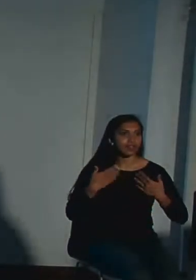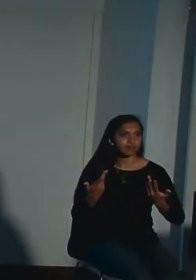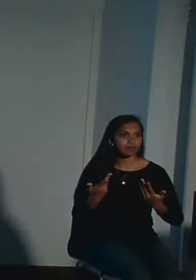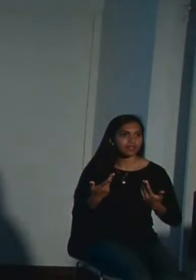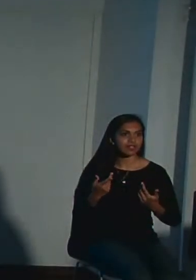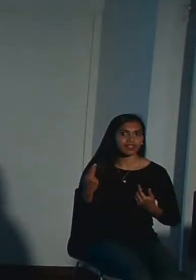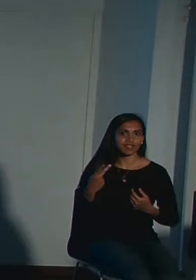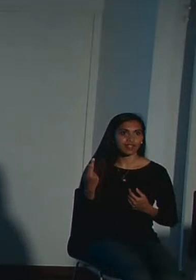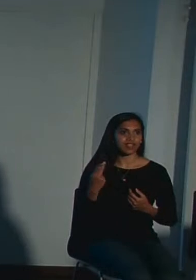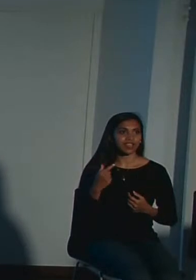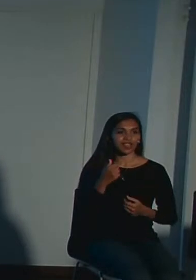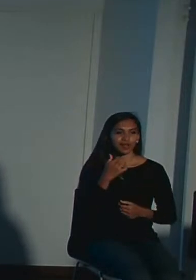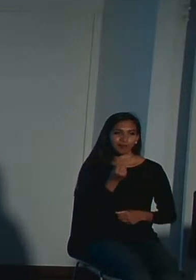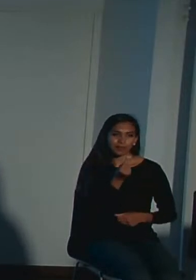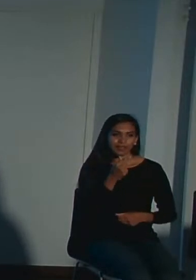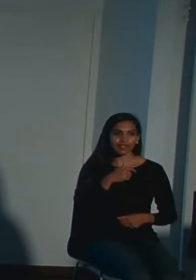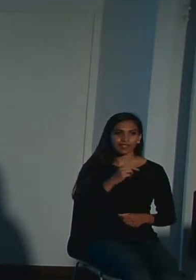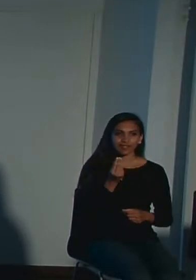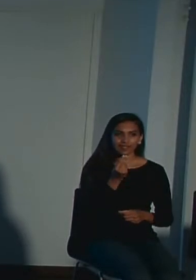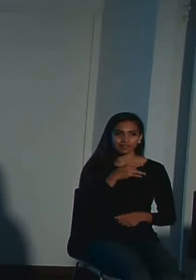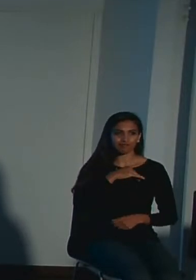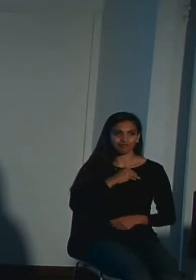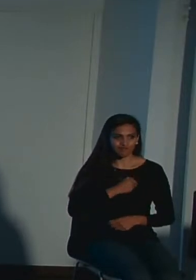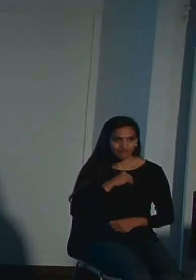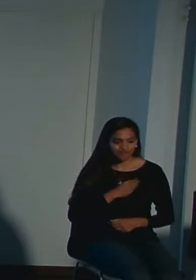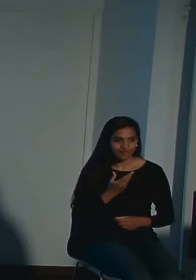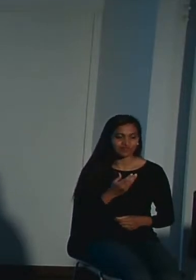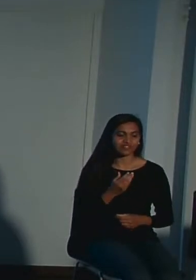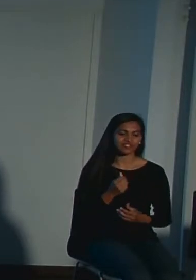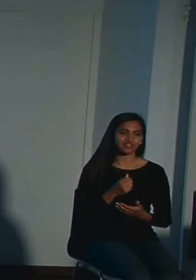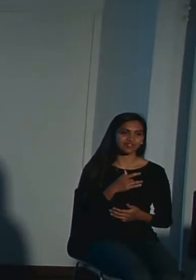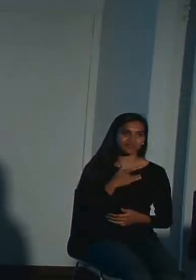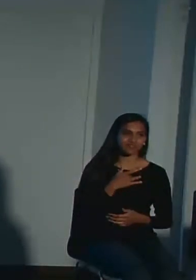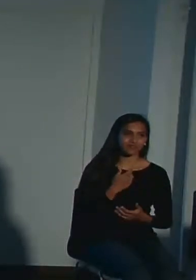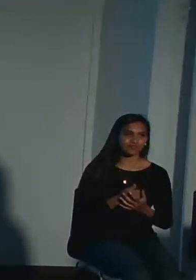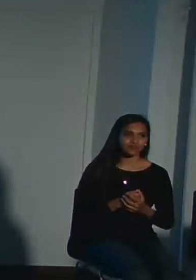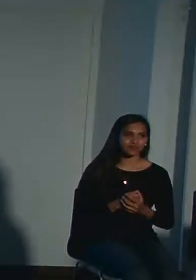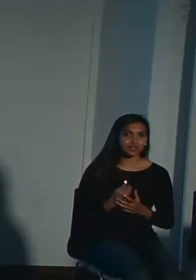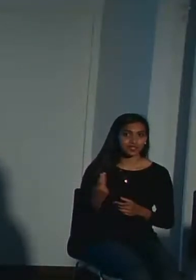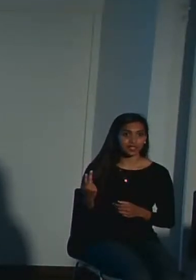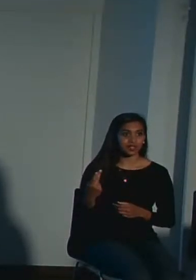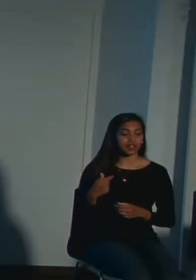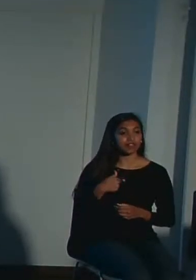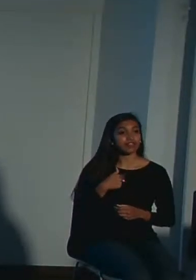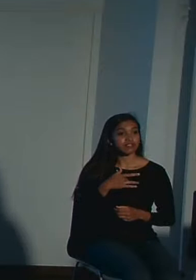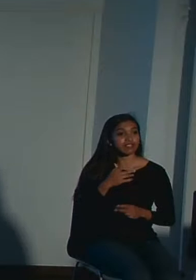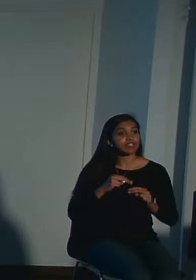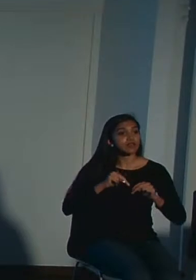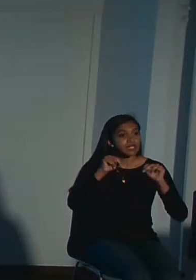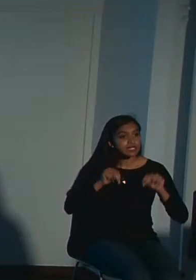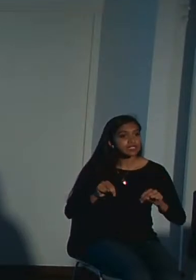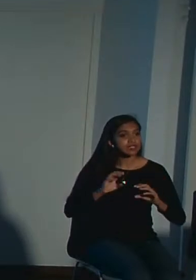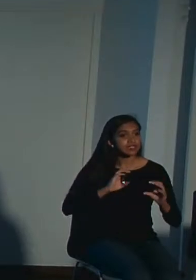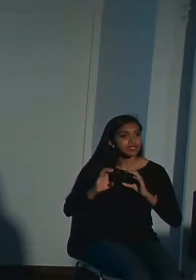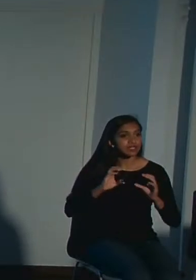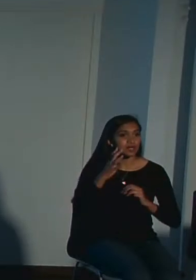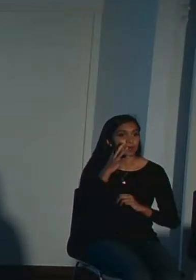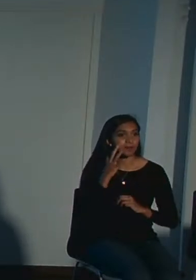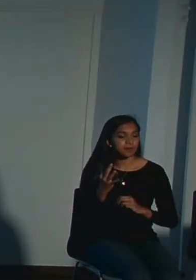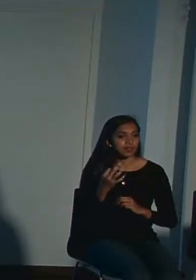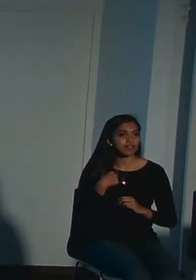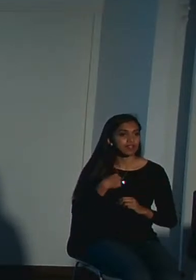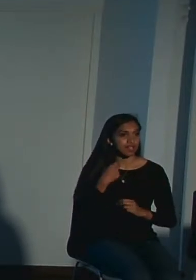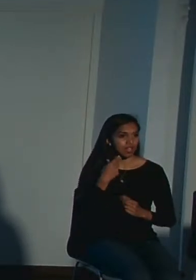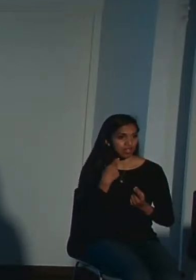us. This is also out of belief, what because we're really looking forward to